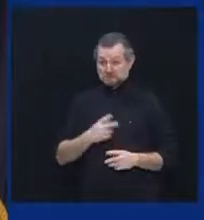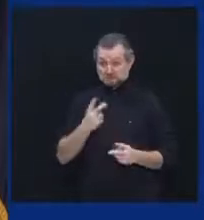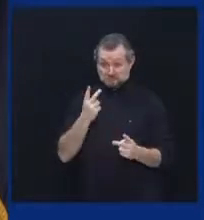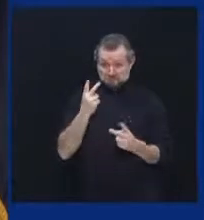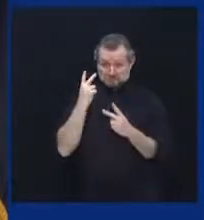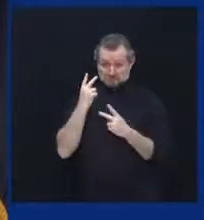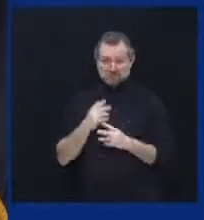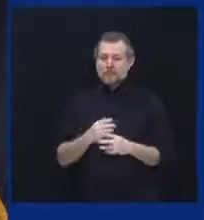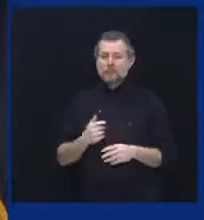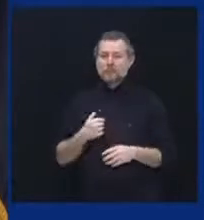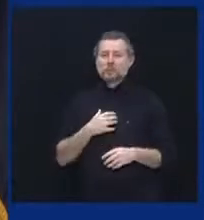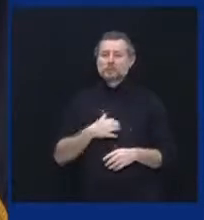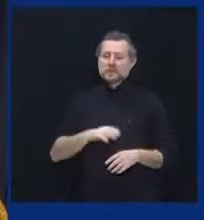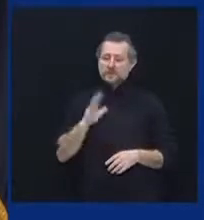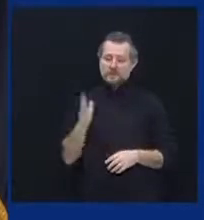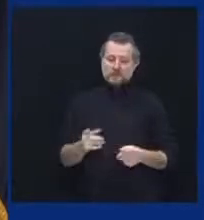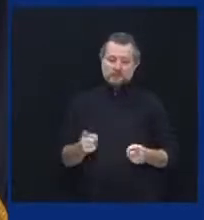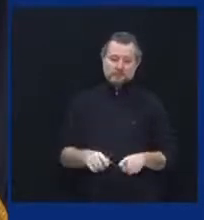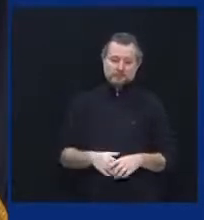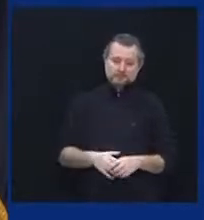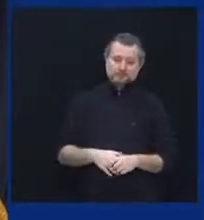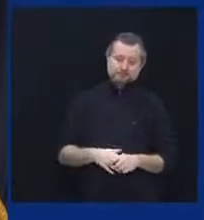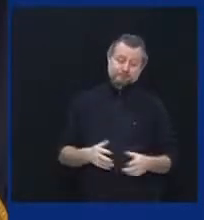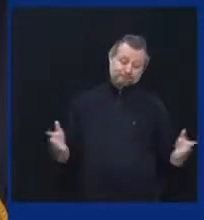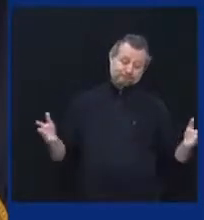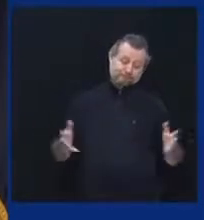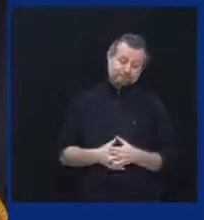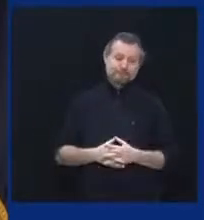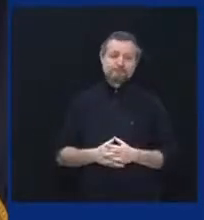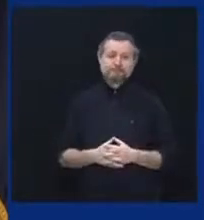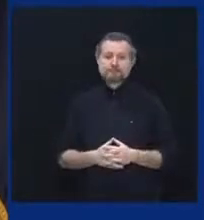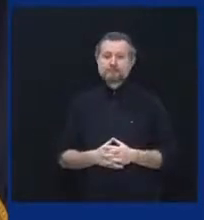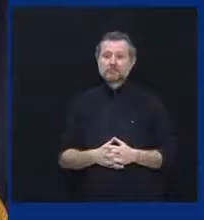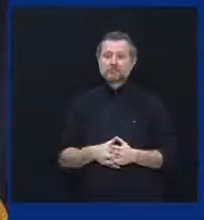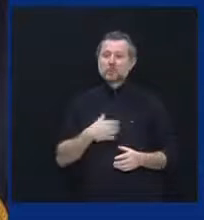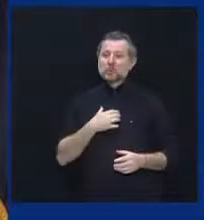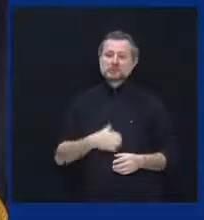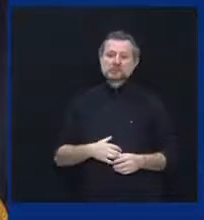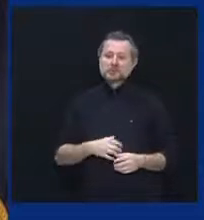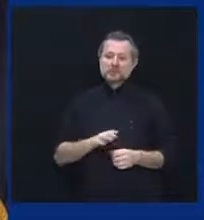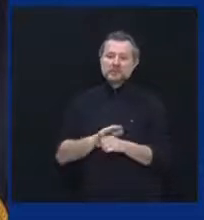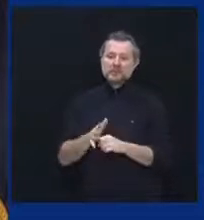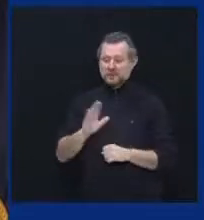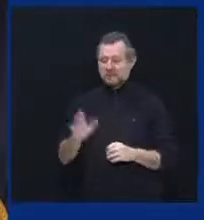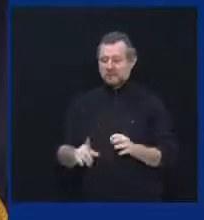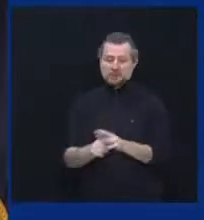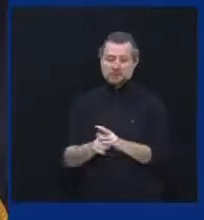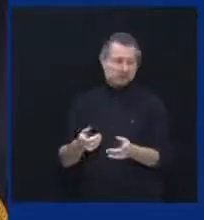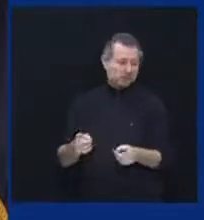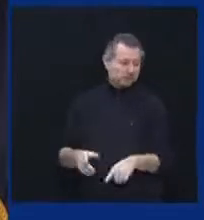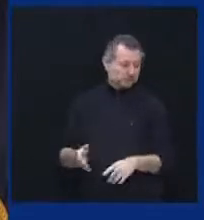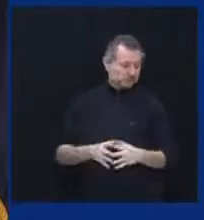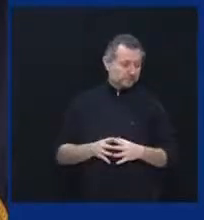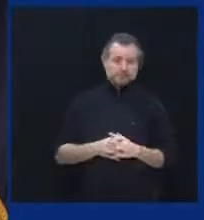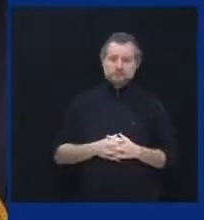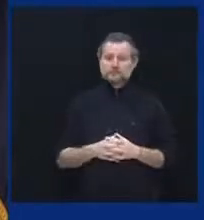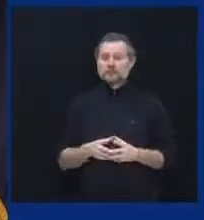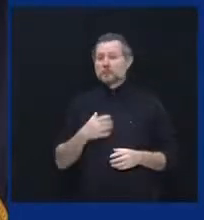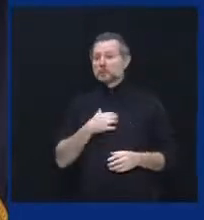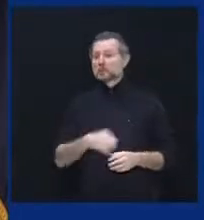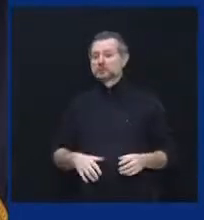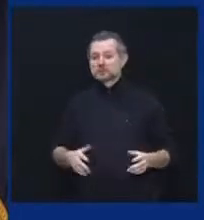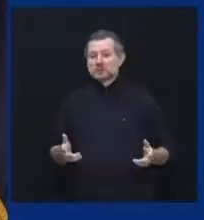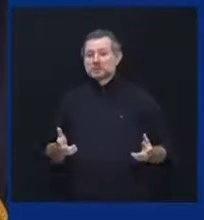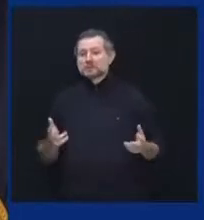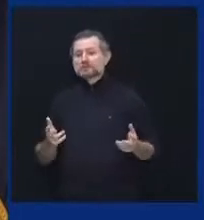this never happened, Dave. I wish none of it happened. I wish there was no COVID. I